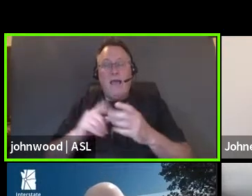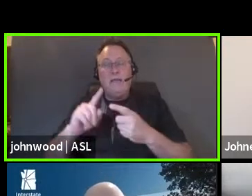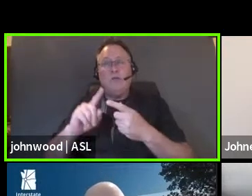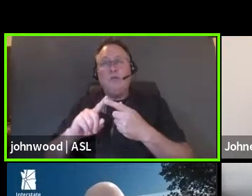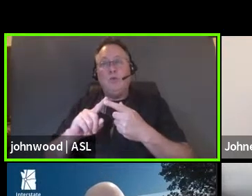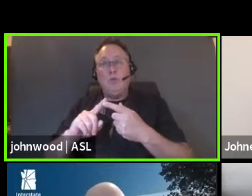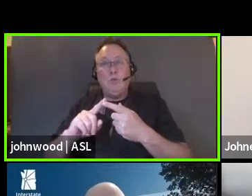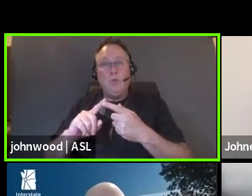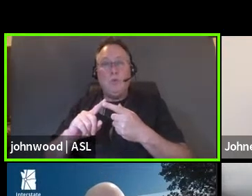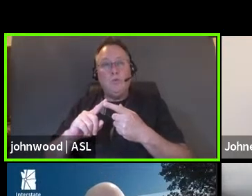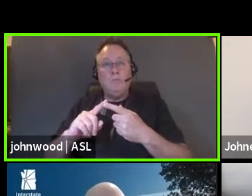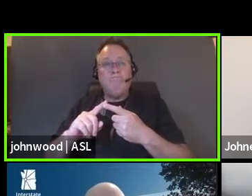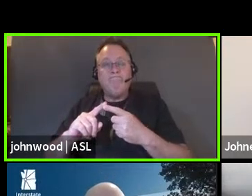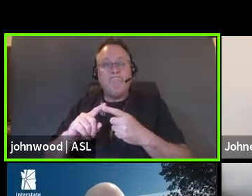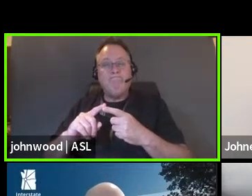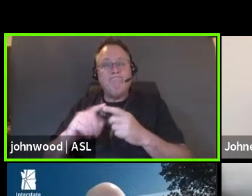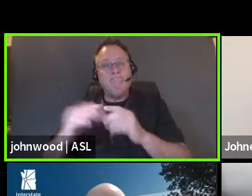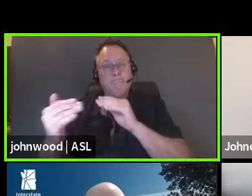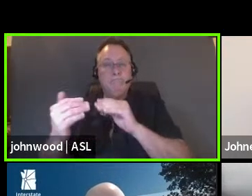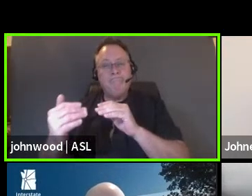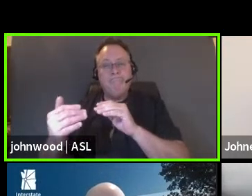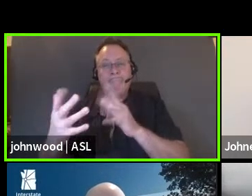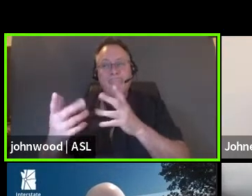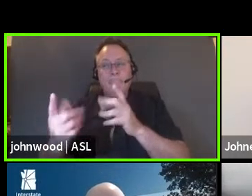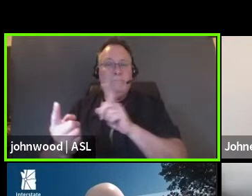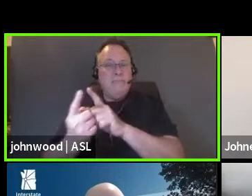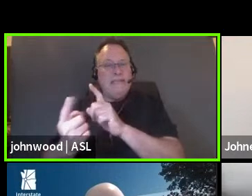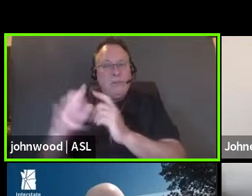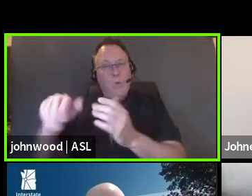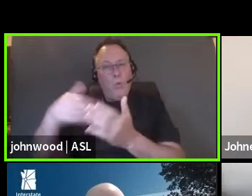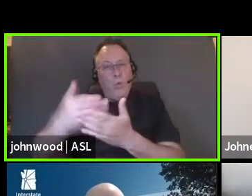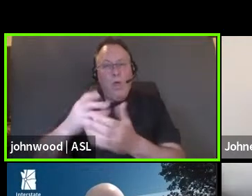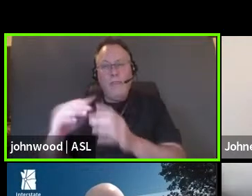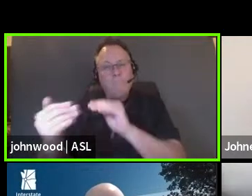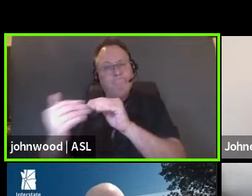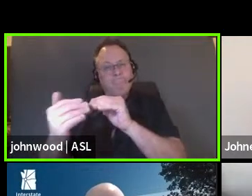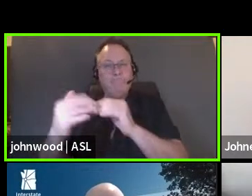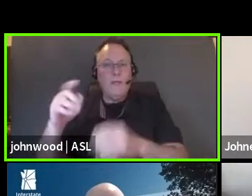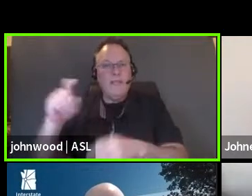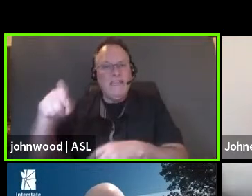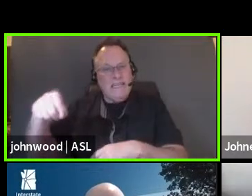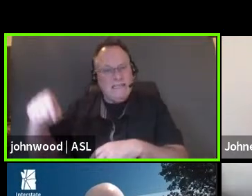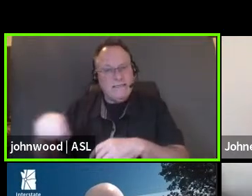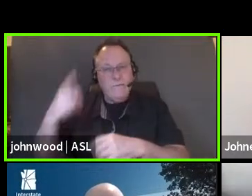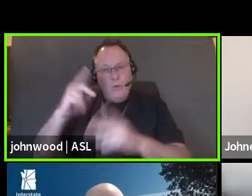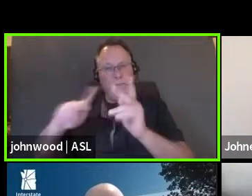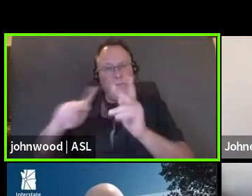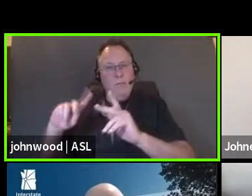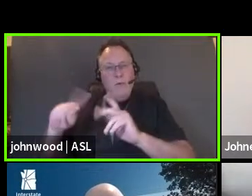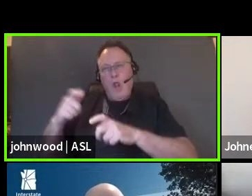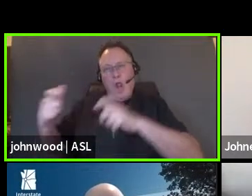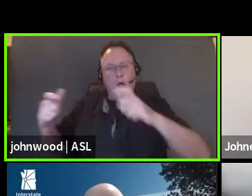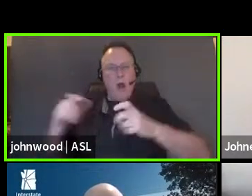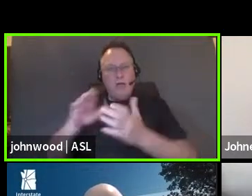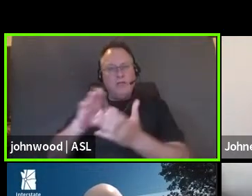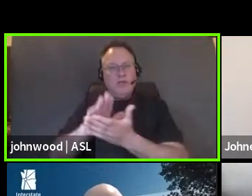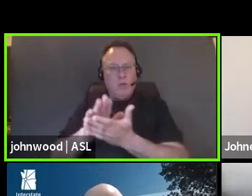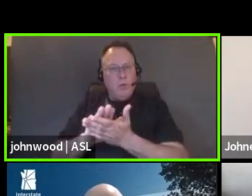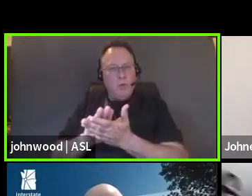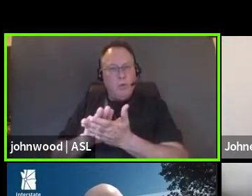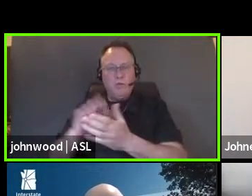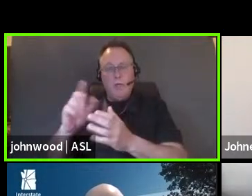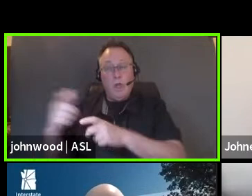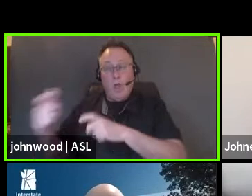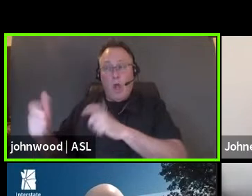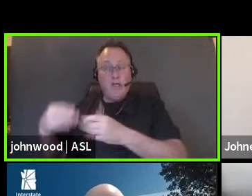to meet all the needs of the people. There were schools, there were large shopping centers for